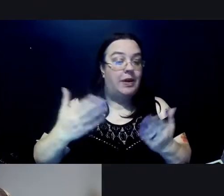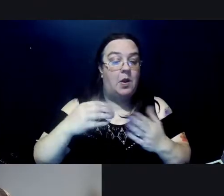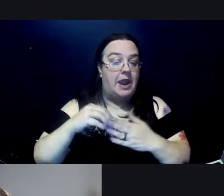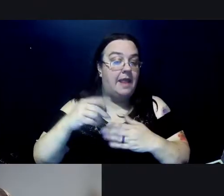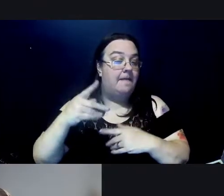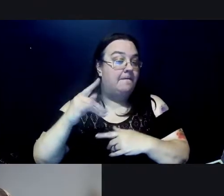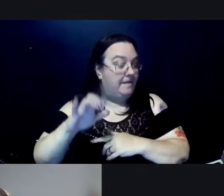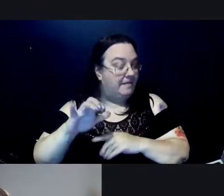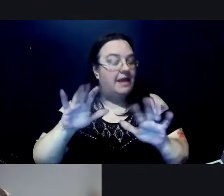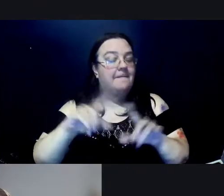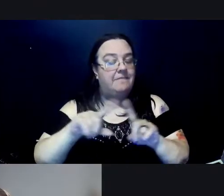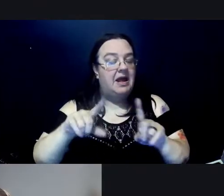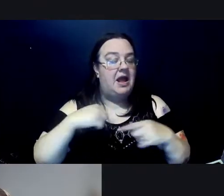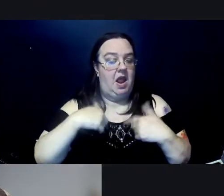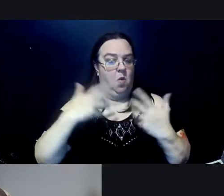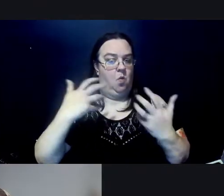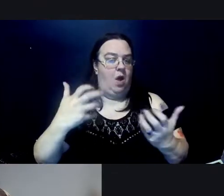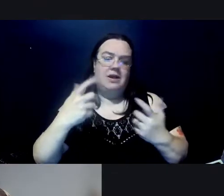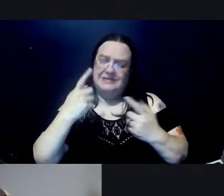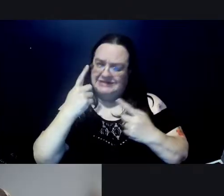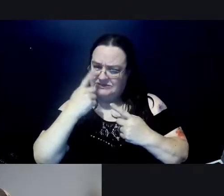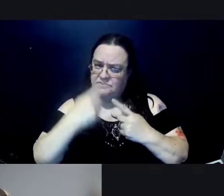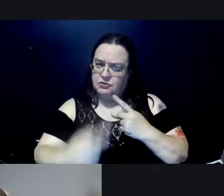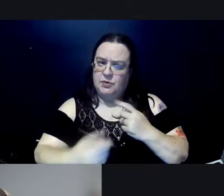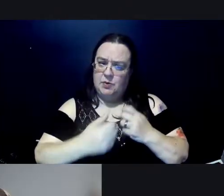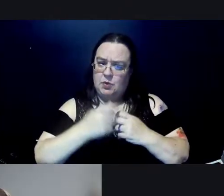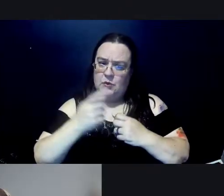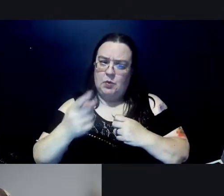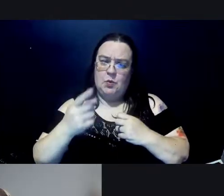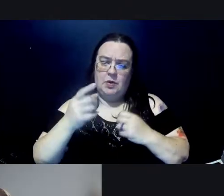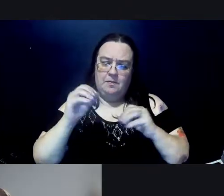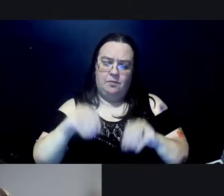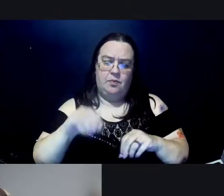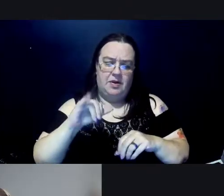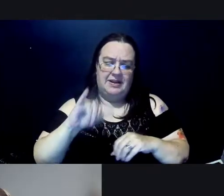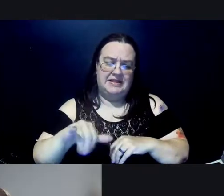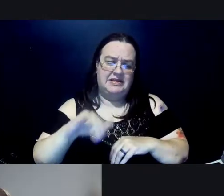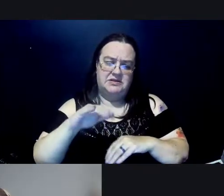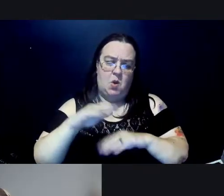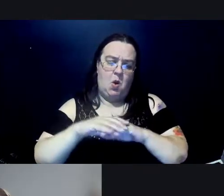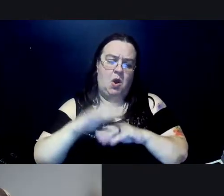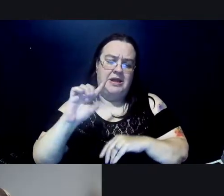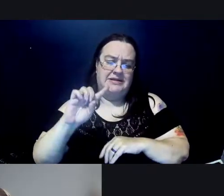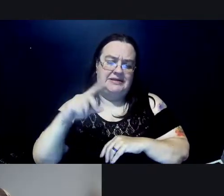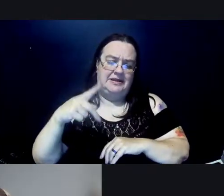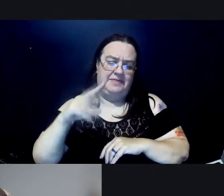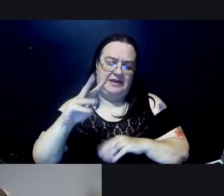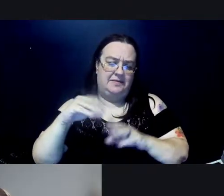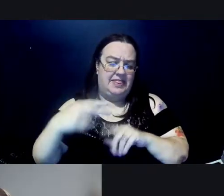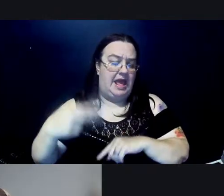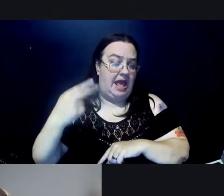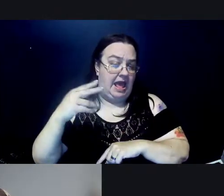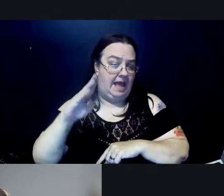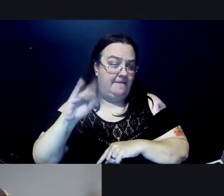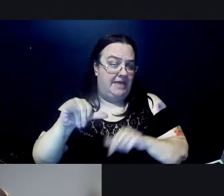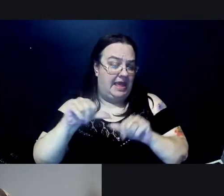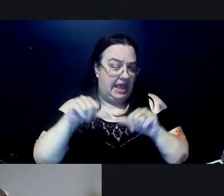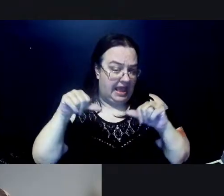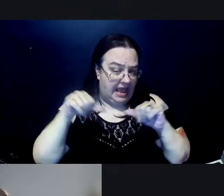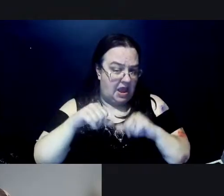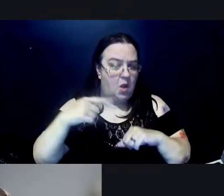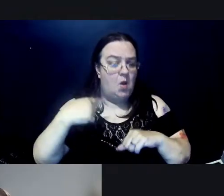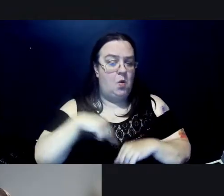want to disagree with you putting this on DPW in the high bay area. We replied with a detailed comments on